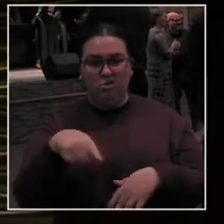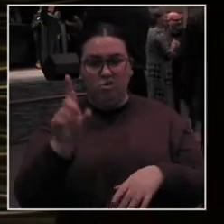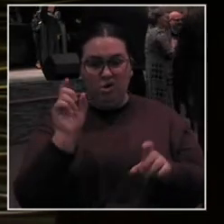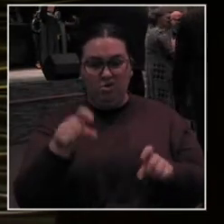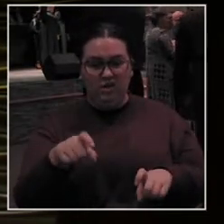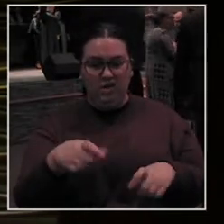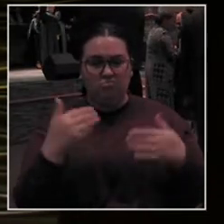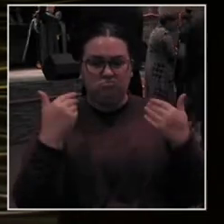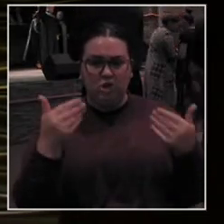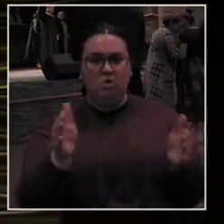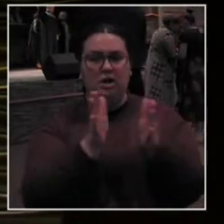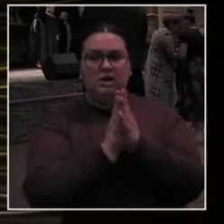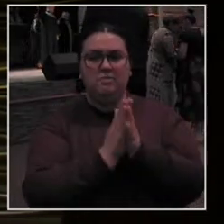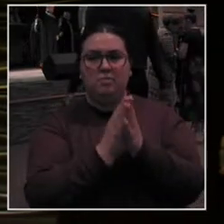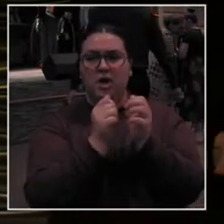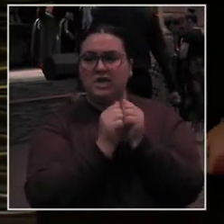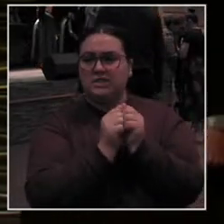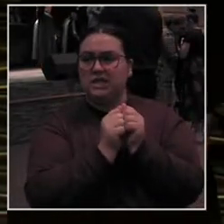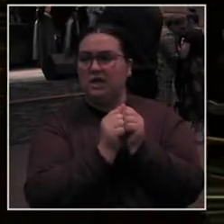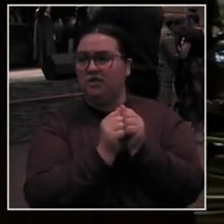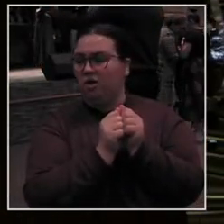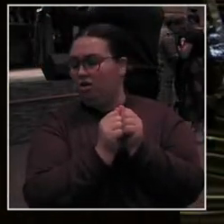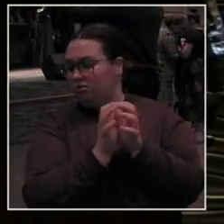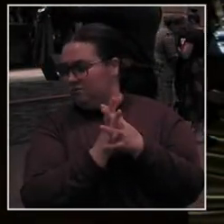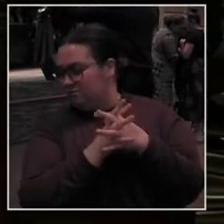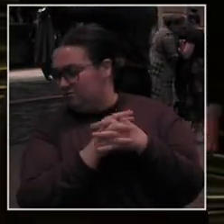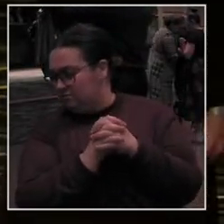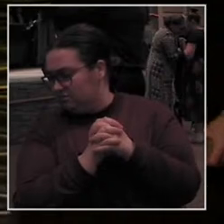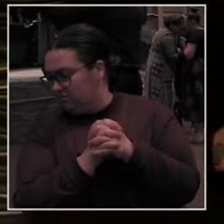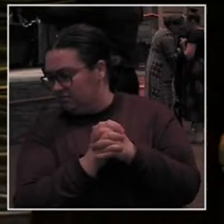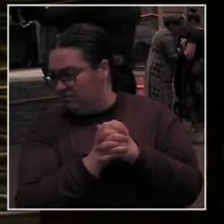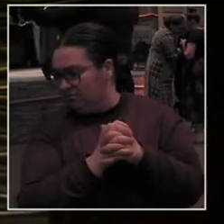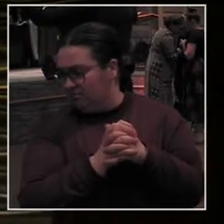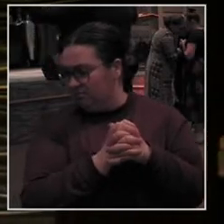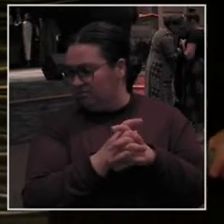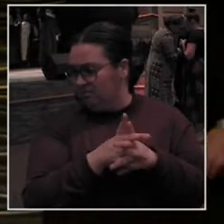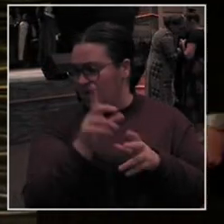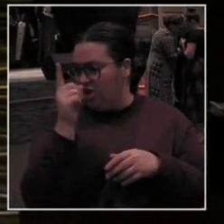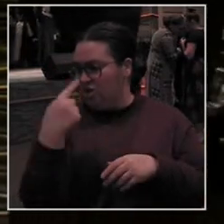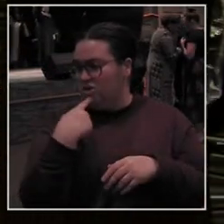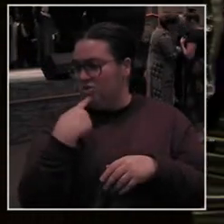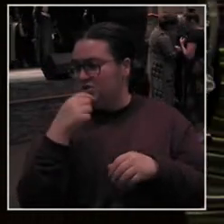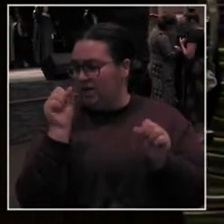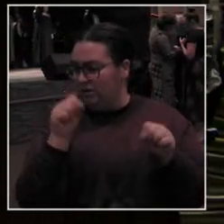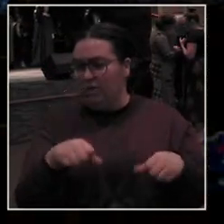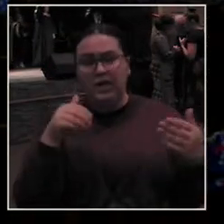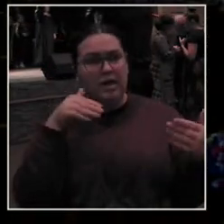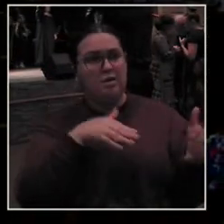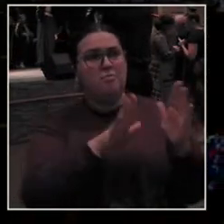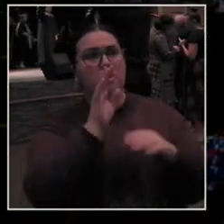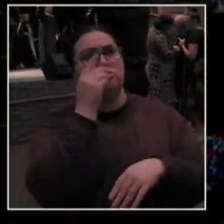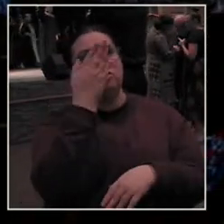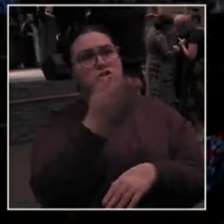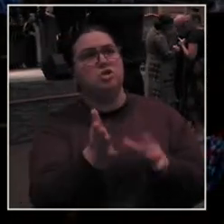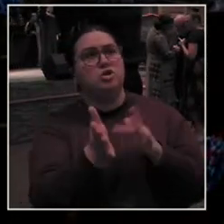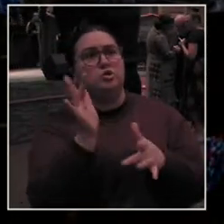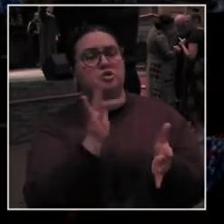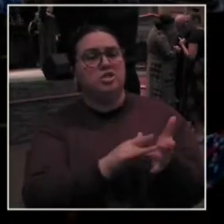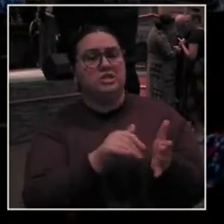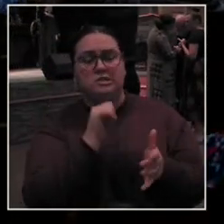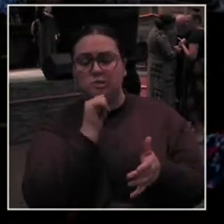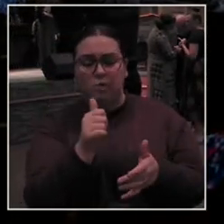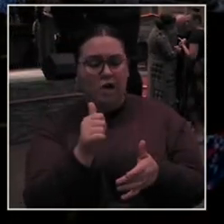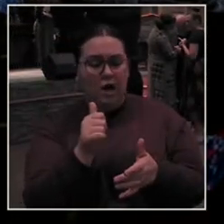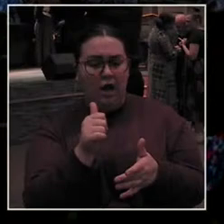won't you? Lord, we bring our needs to you because you're here. You said we can boldly approach your throne, Jesus. We don't come